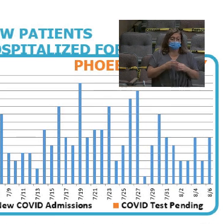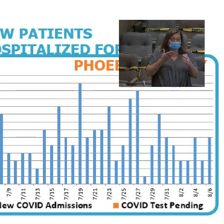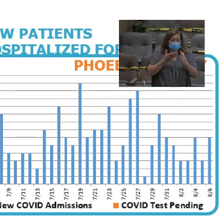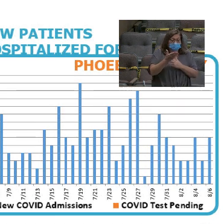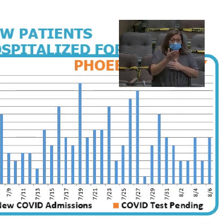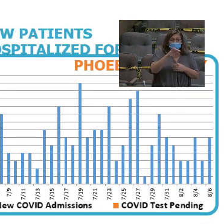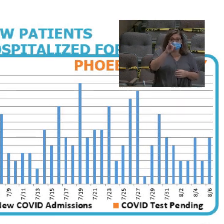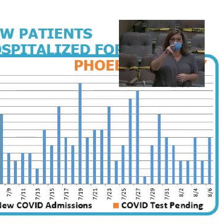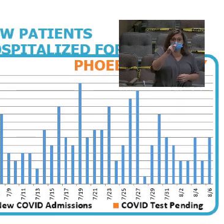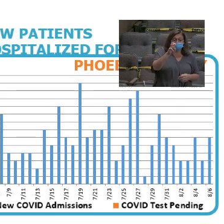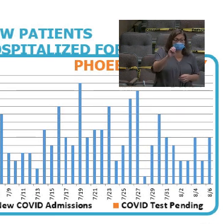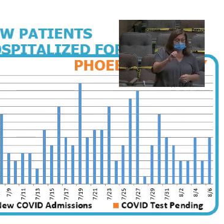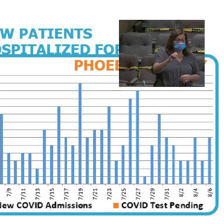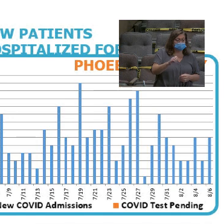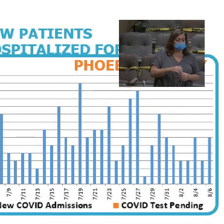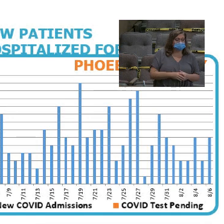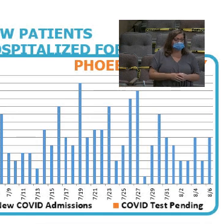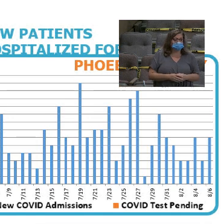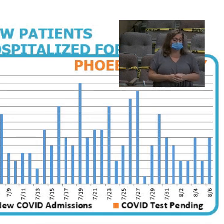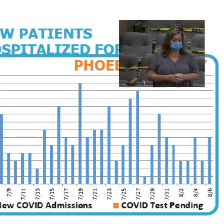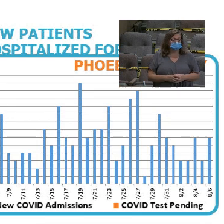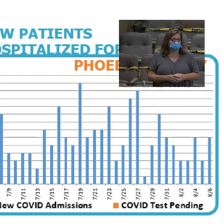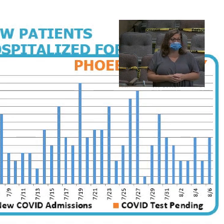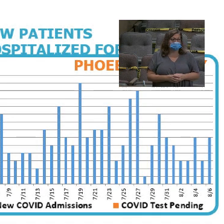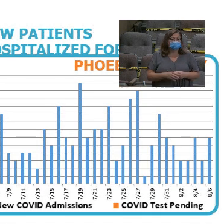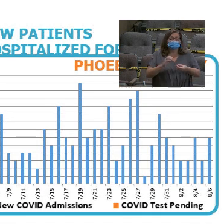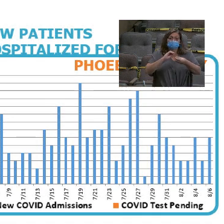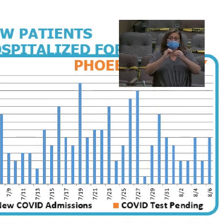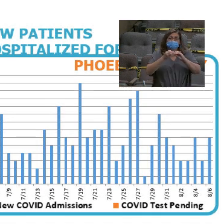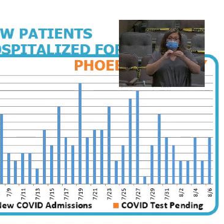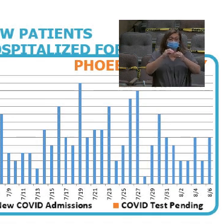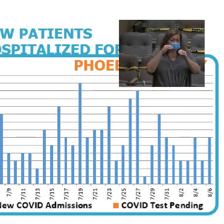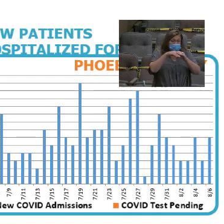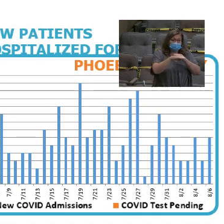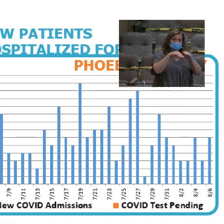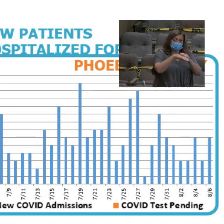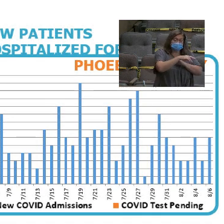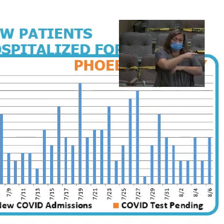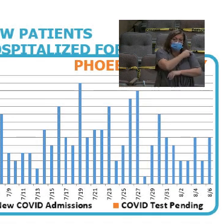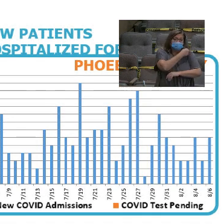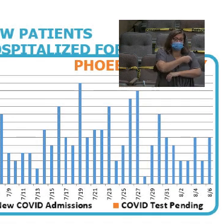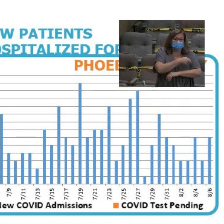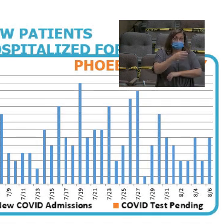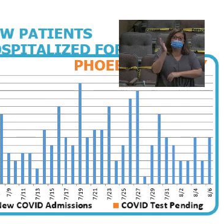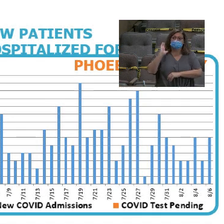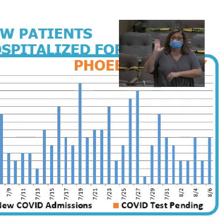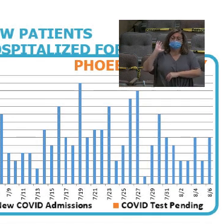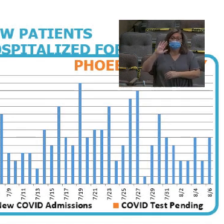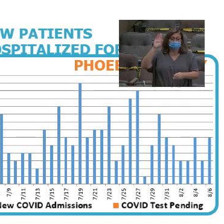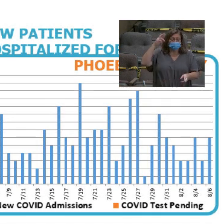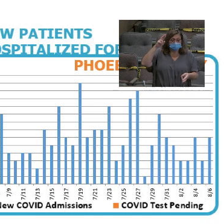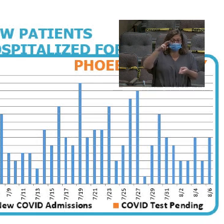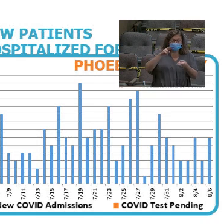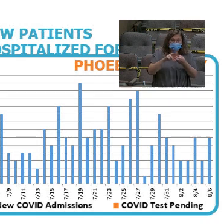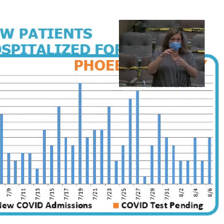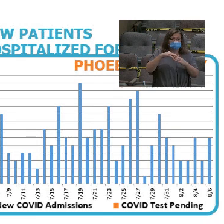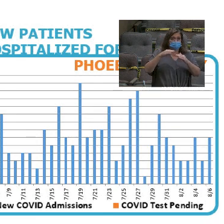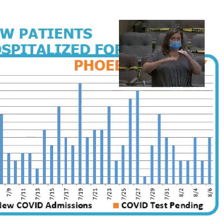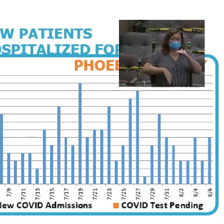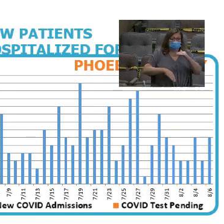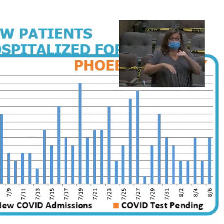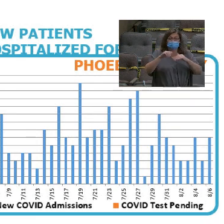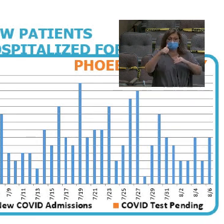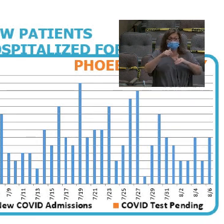June, the daily admissions were well down into single digits and usually less than